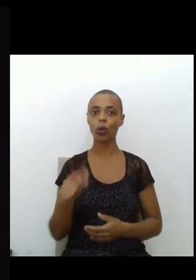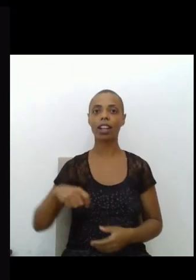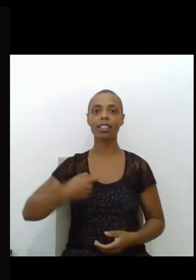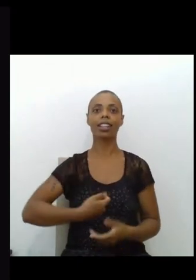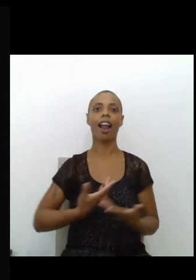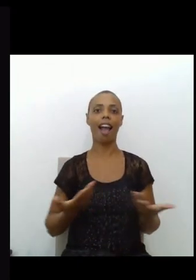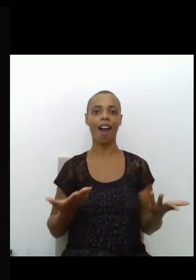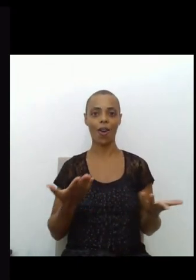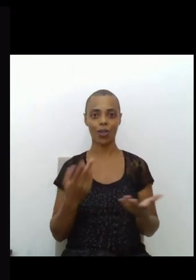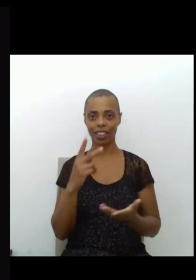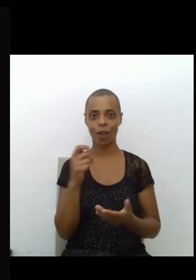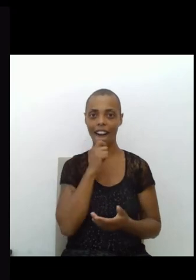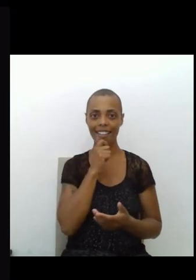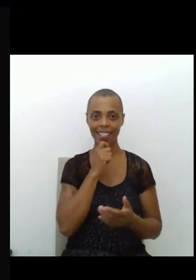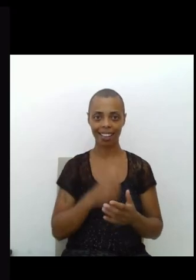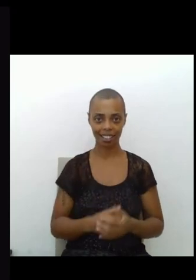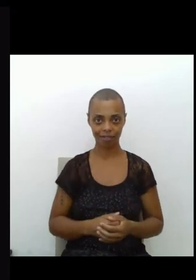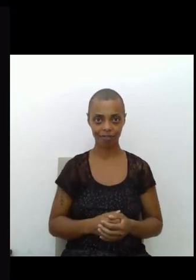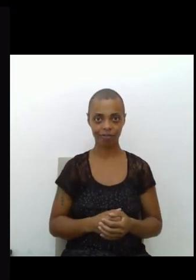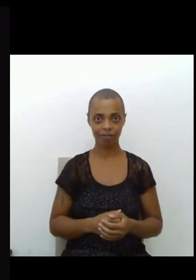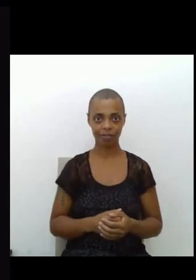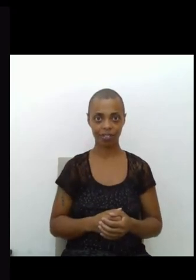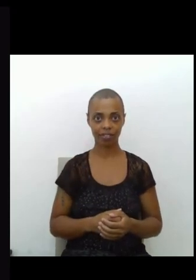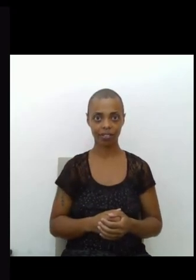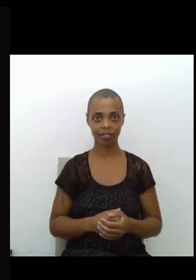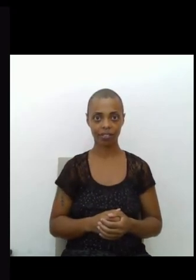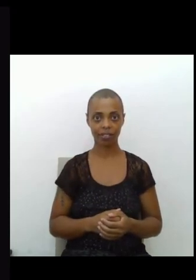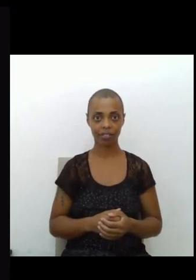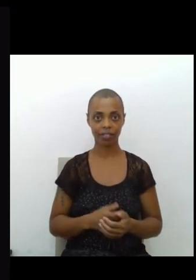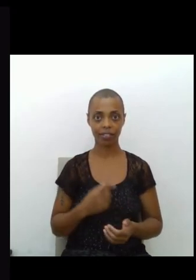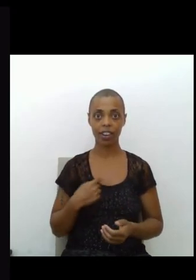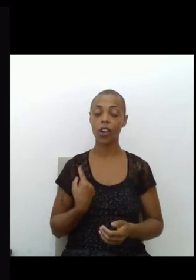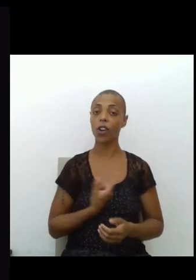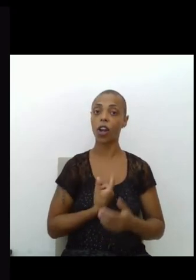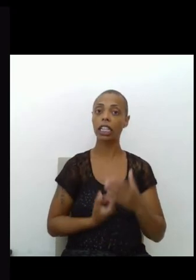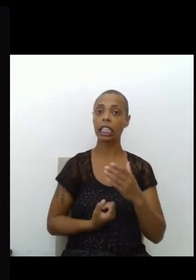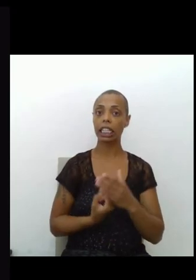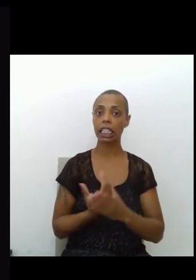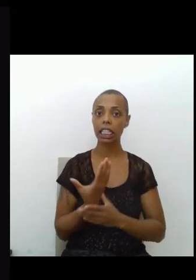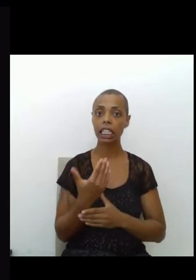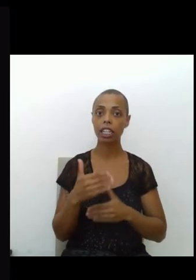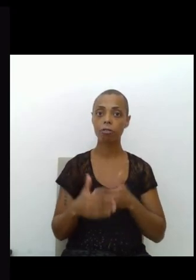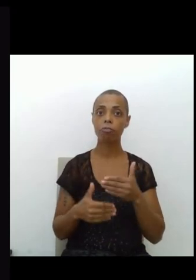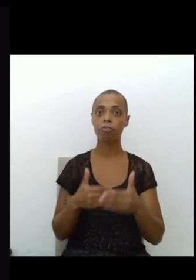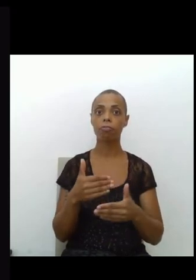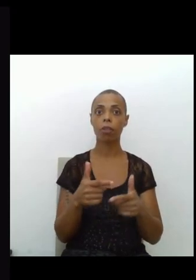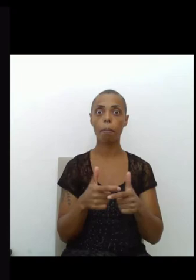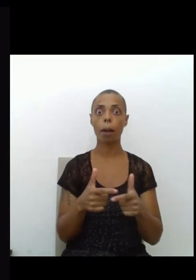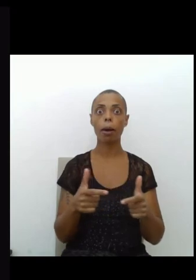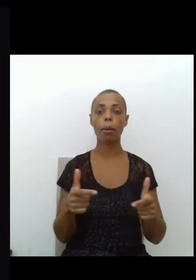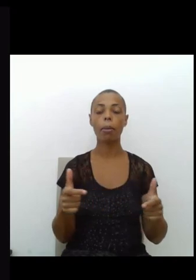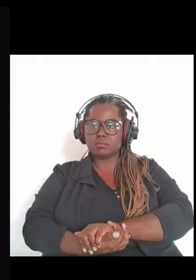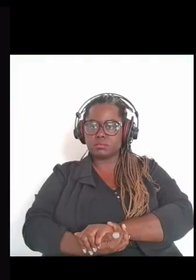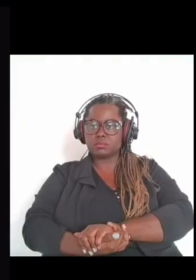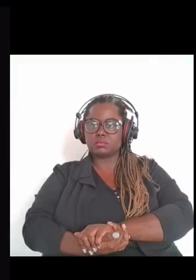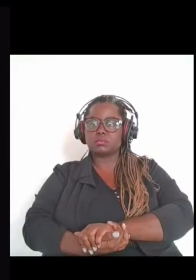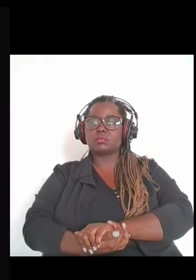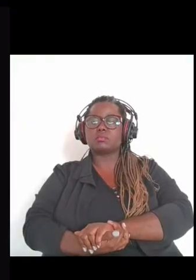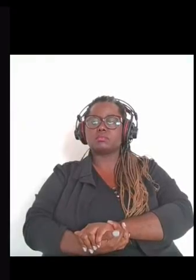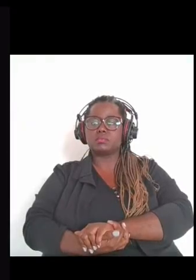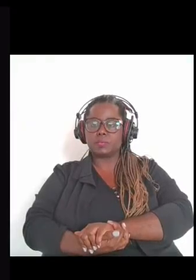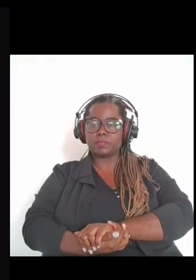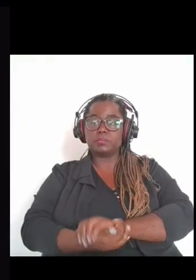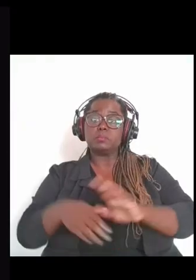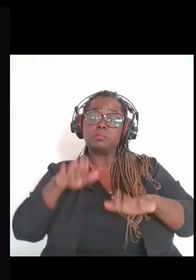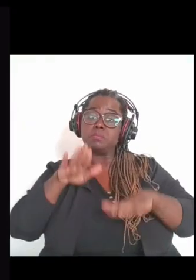we are creating this vastness um and perhaps you may fit in and perhaps you won't understand us